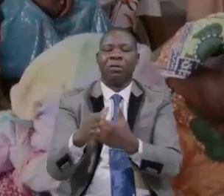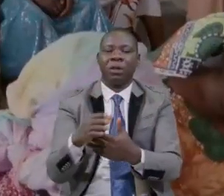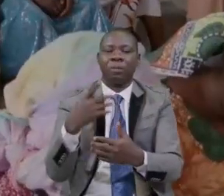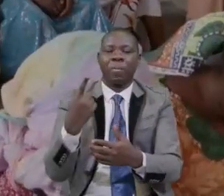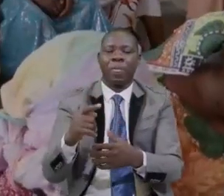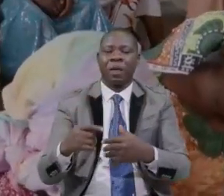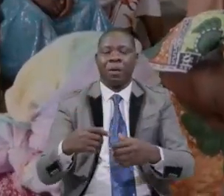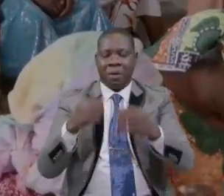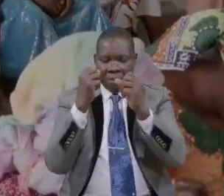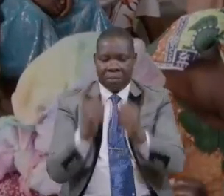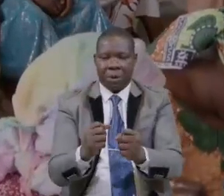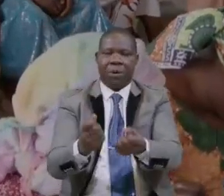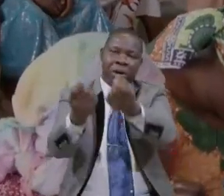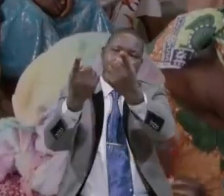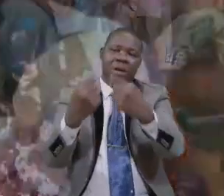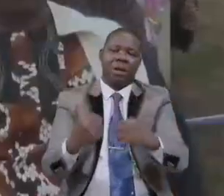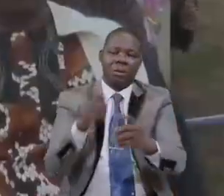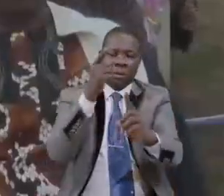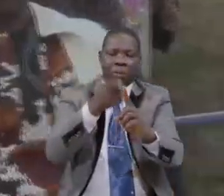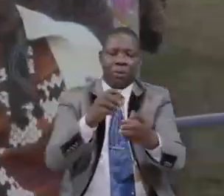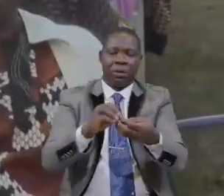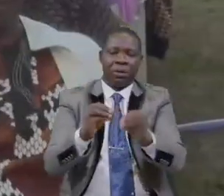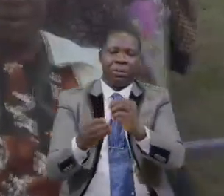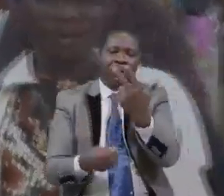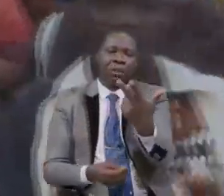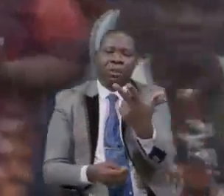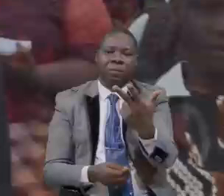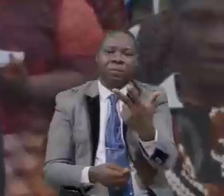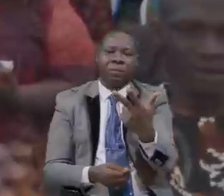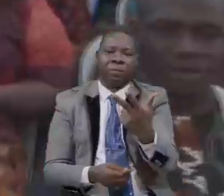fell? Point number three, consumed,